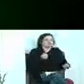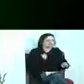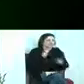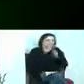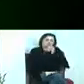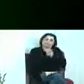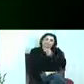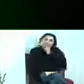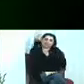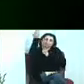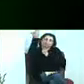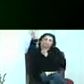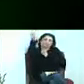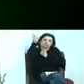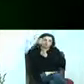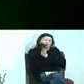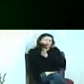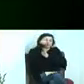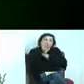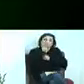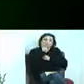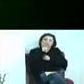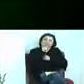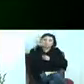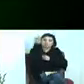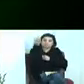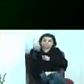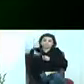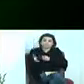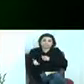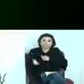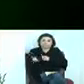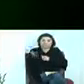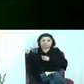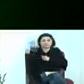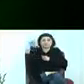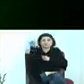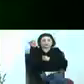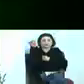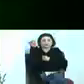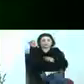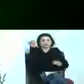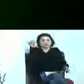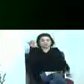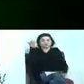peace, and I worship you because of who you are.